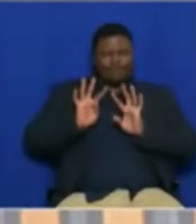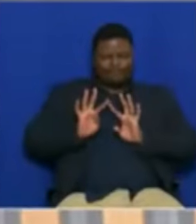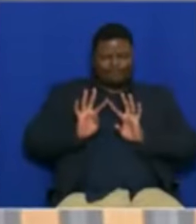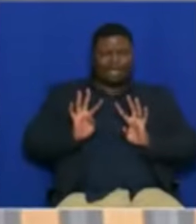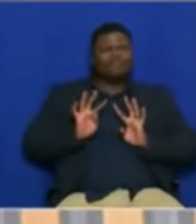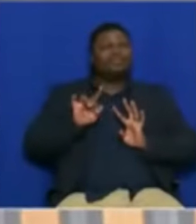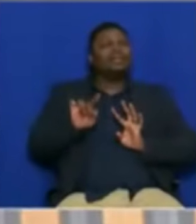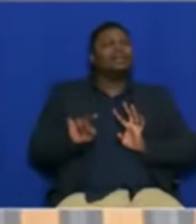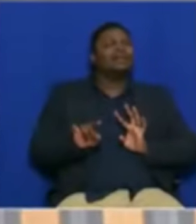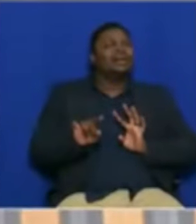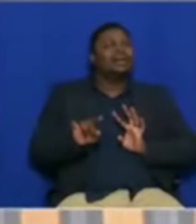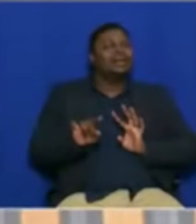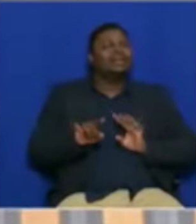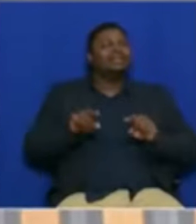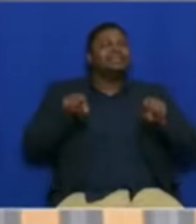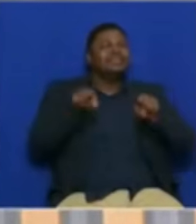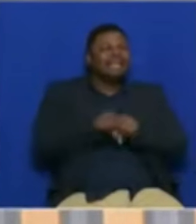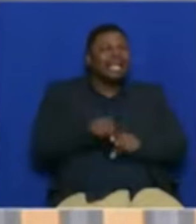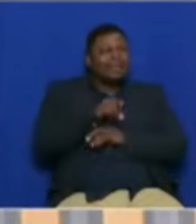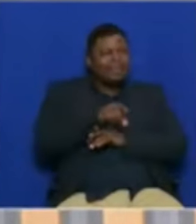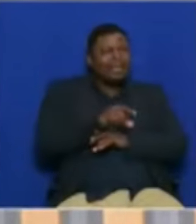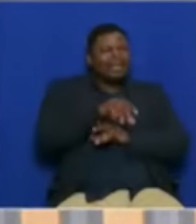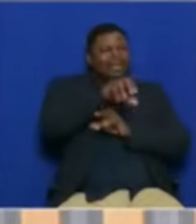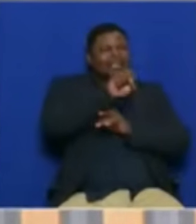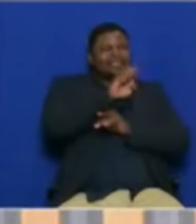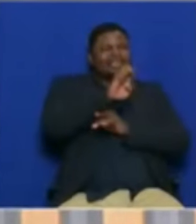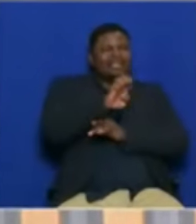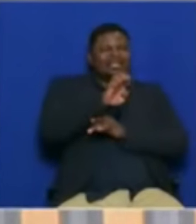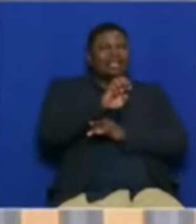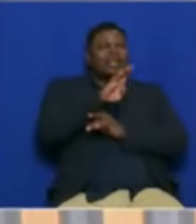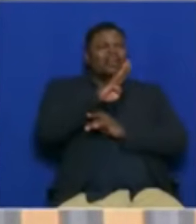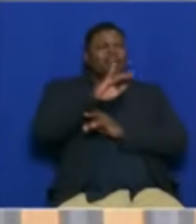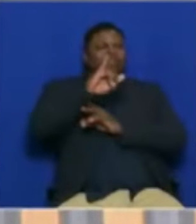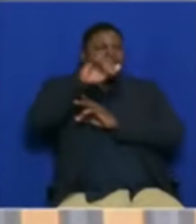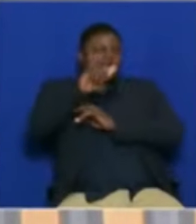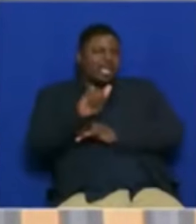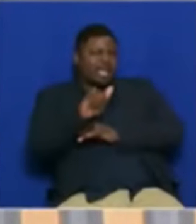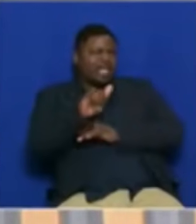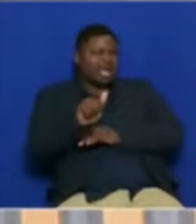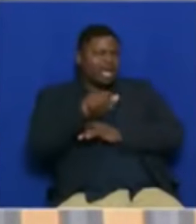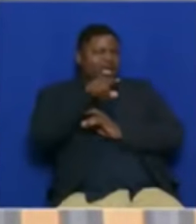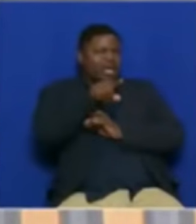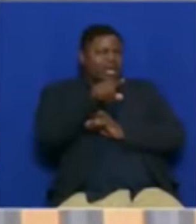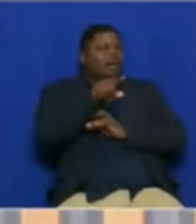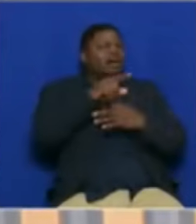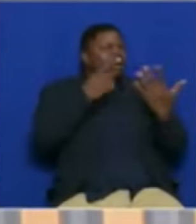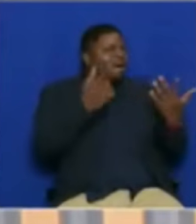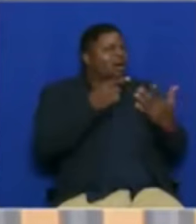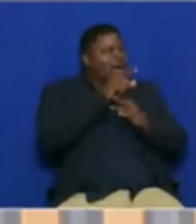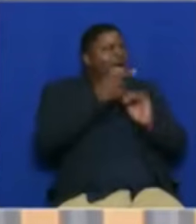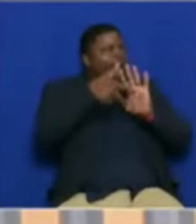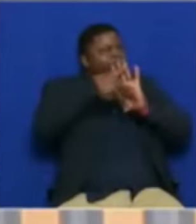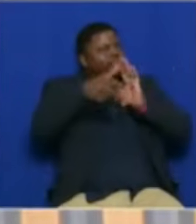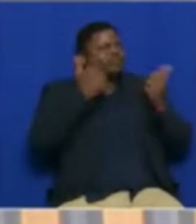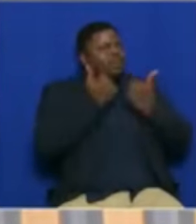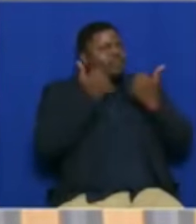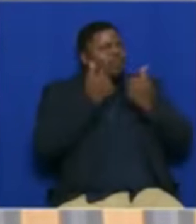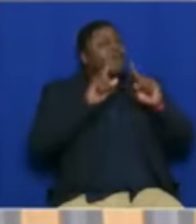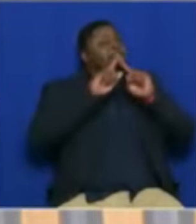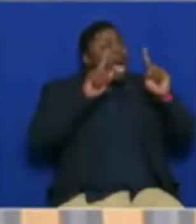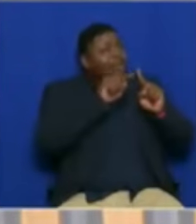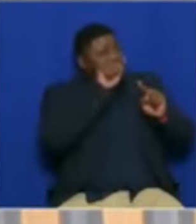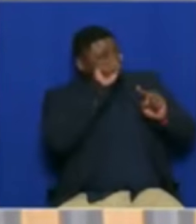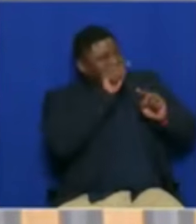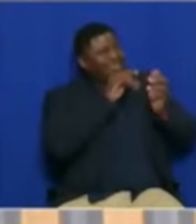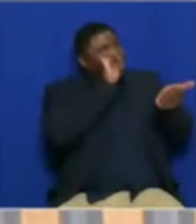has approved, and you don't arrest General Sibia for approving. General Nkua approves. You do not